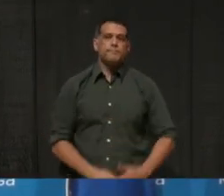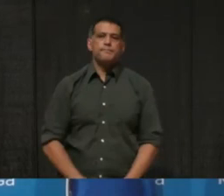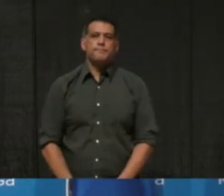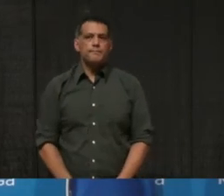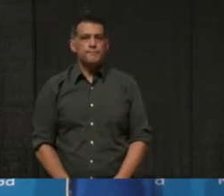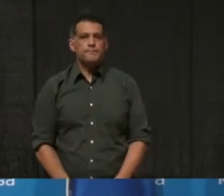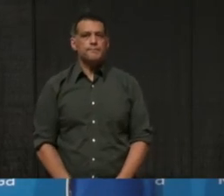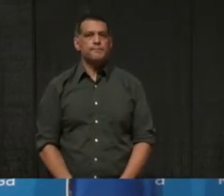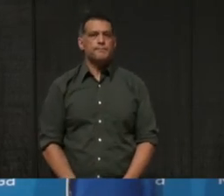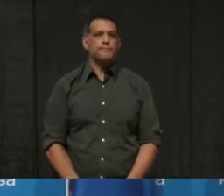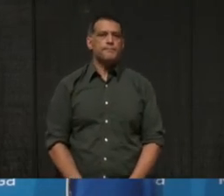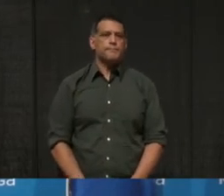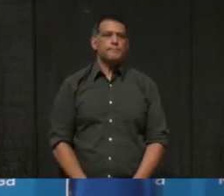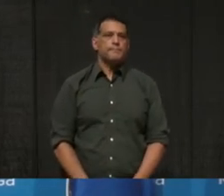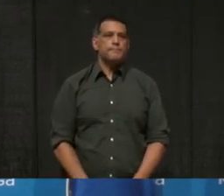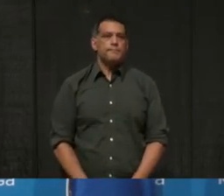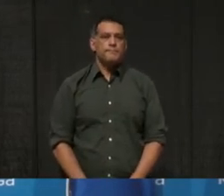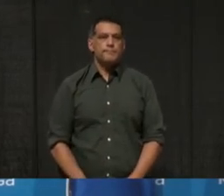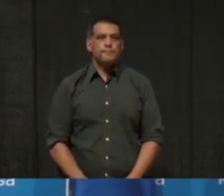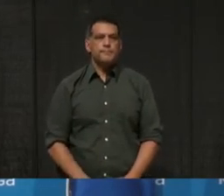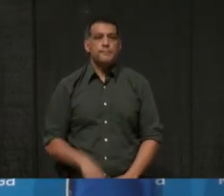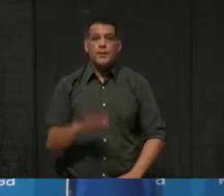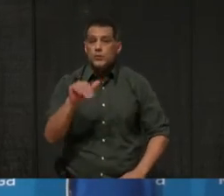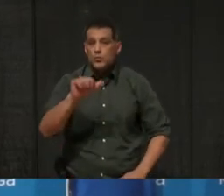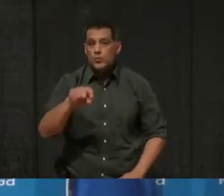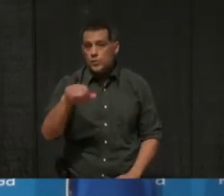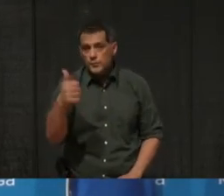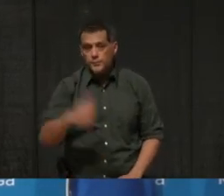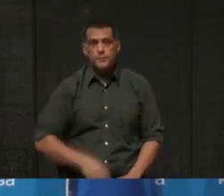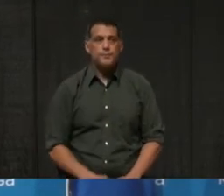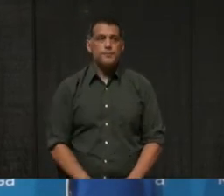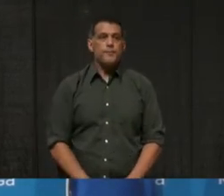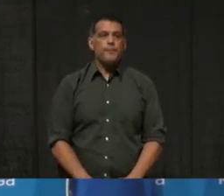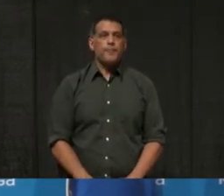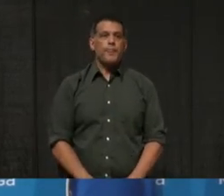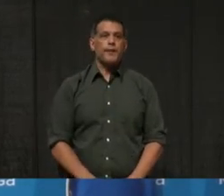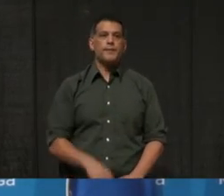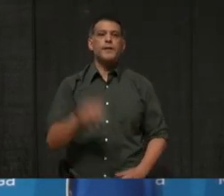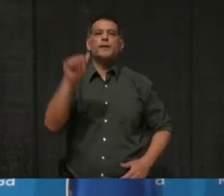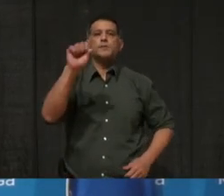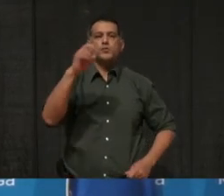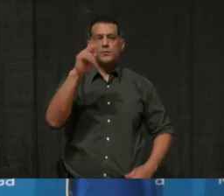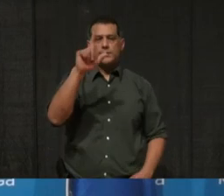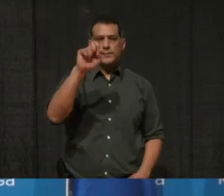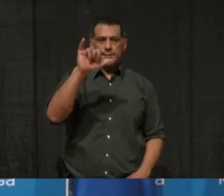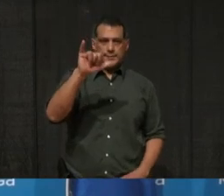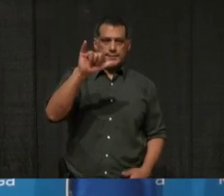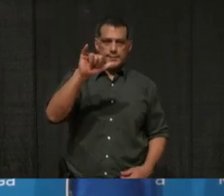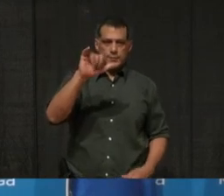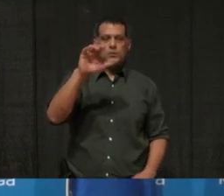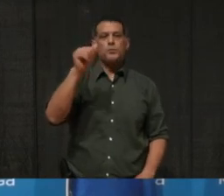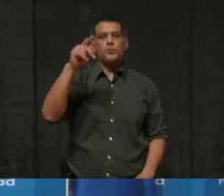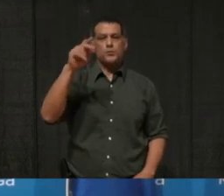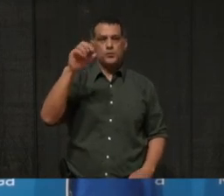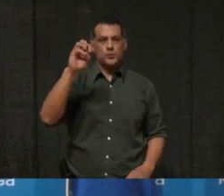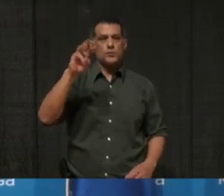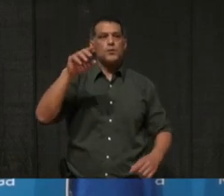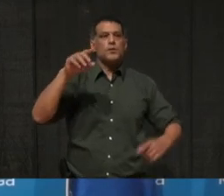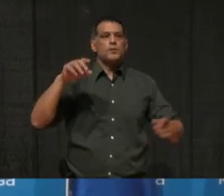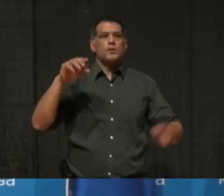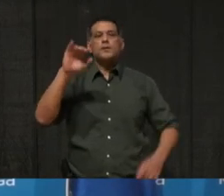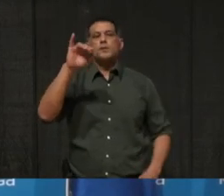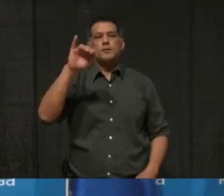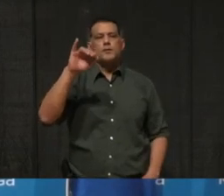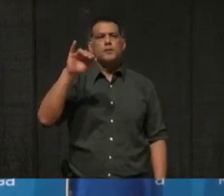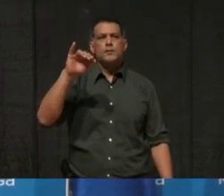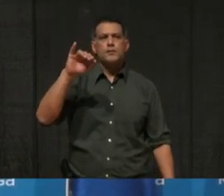Next question, please. Your next question comes from Ashley Newport at Mississauga. Go ahead, Ashley. Hi, Mayor Crombie. Hi,